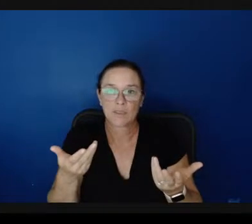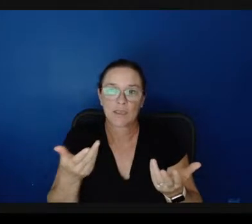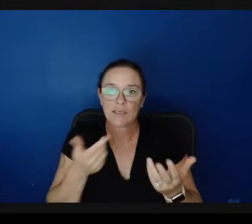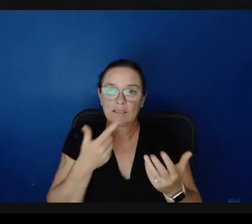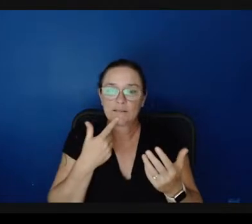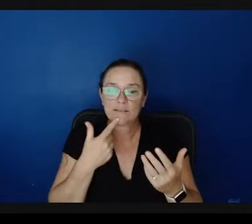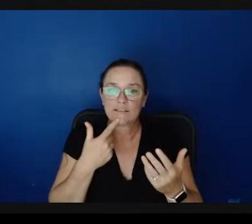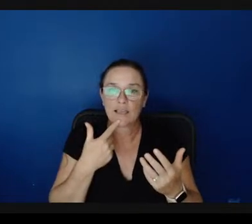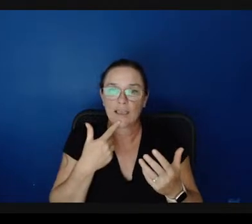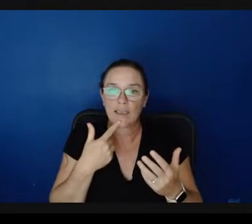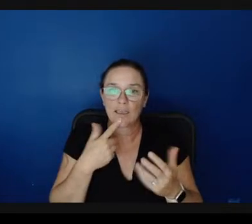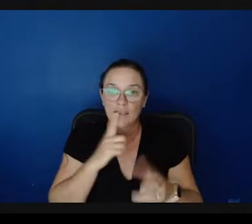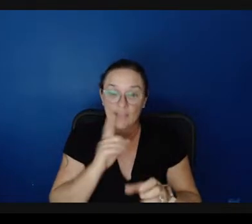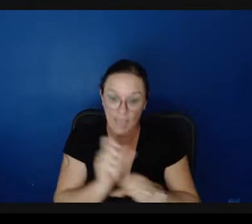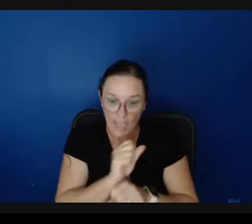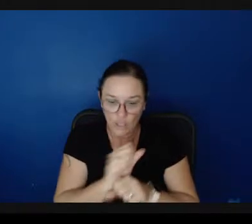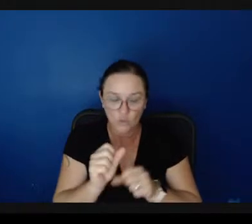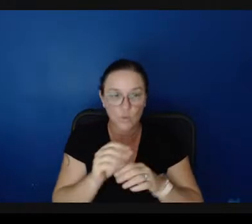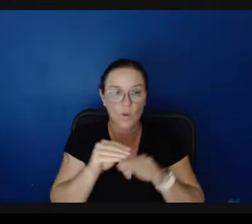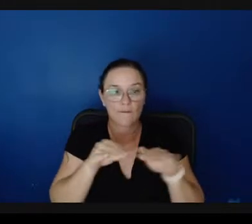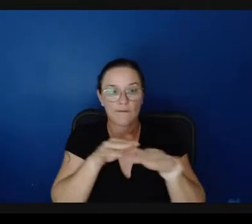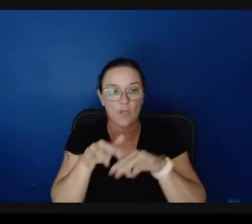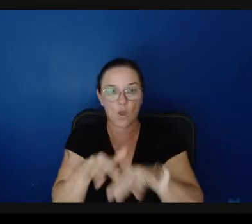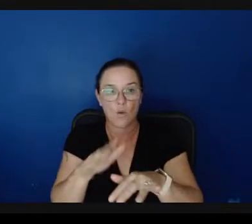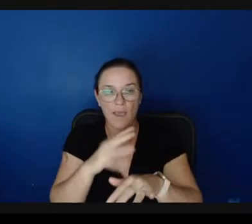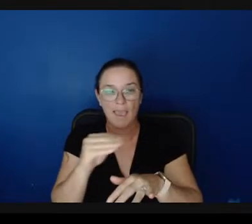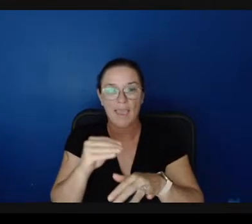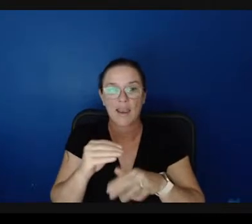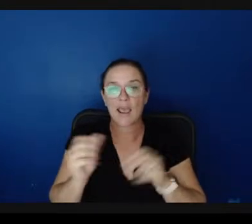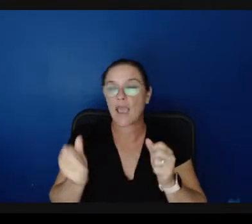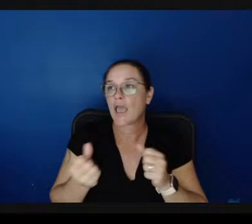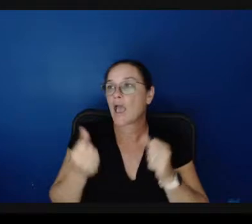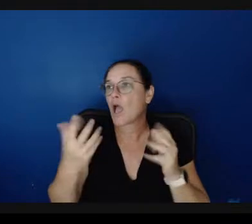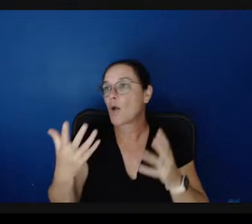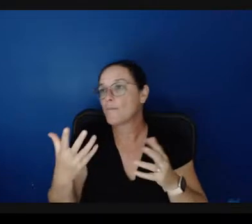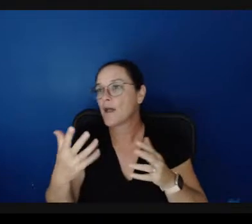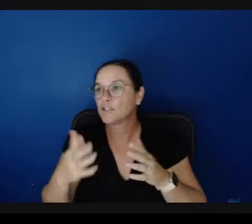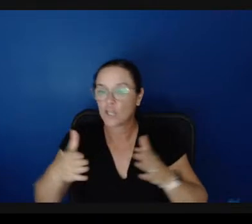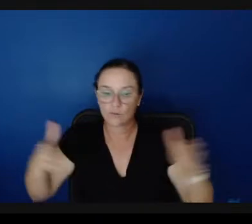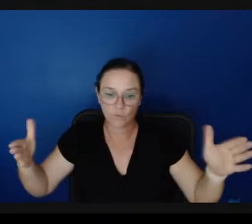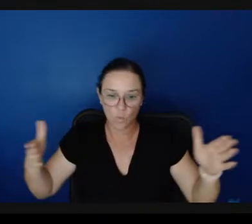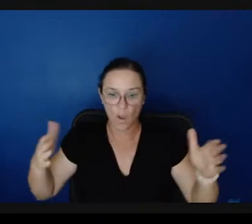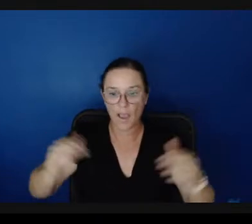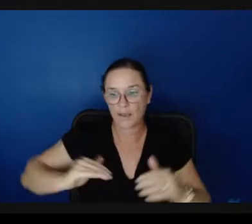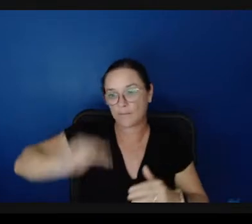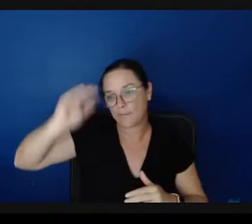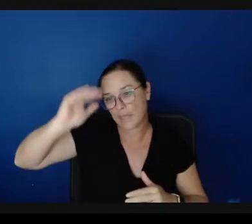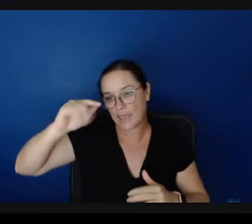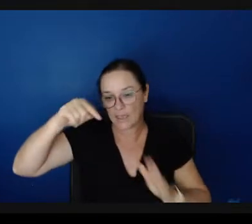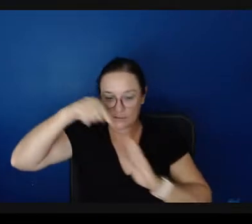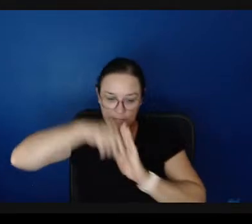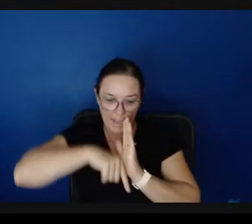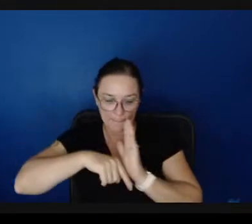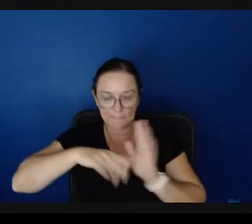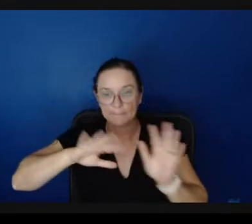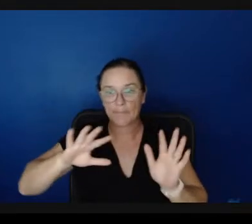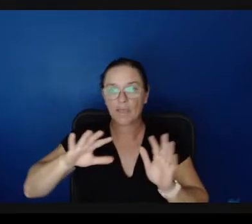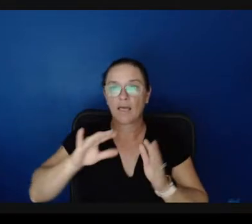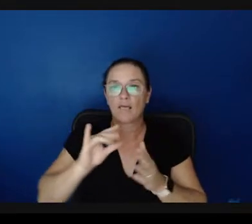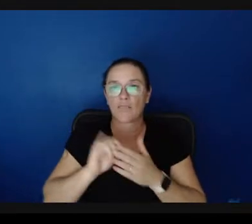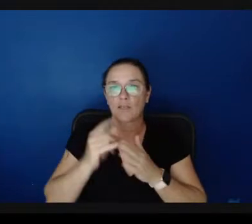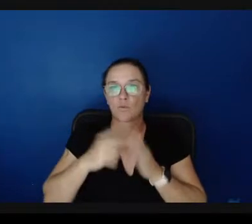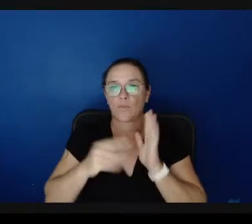actual flows, and by mapping out how big is the flow, how wide is the flow, how deep is the flow, that's how you get to this volume. So that's what this is embedding right